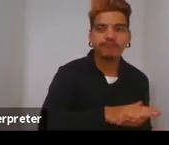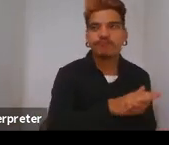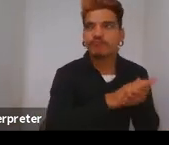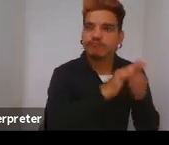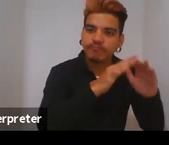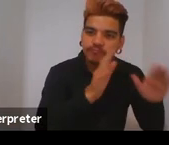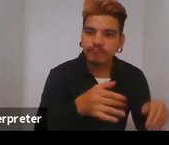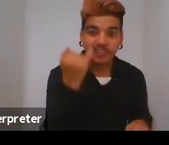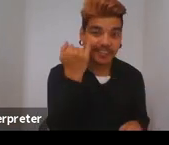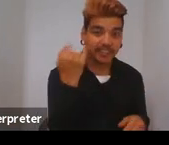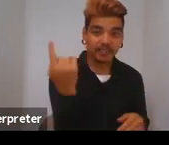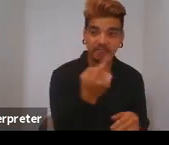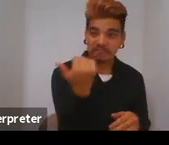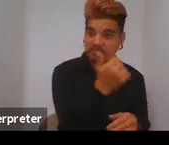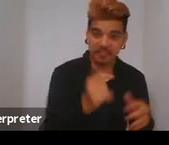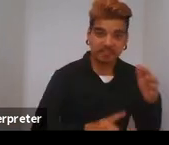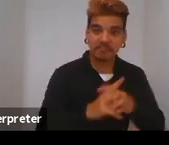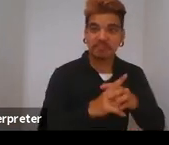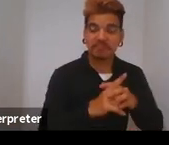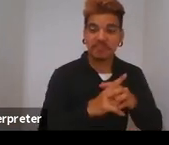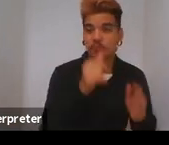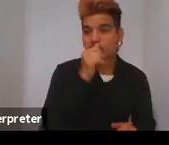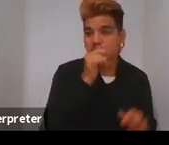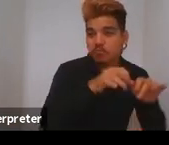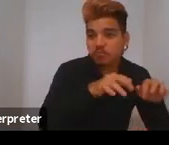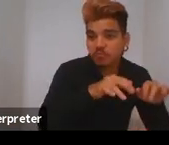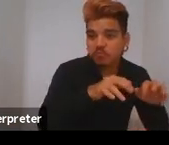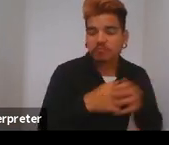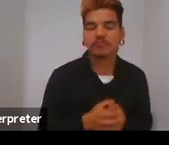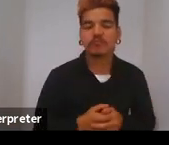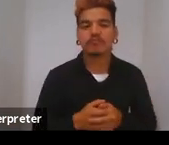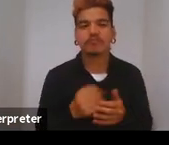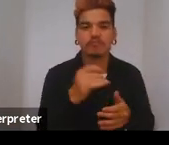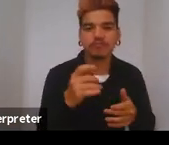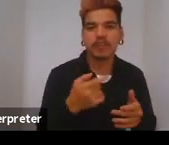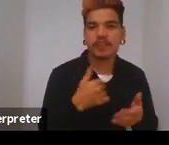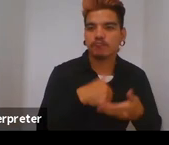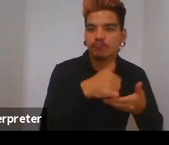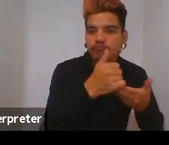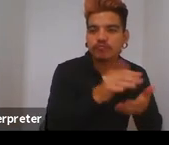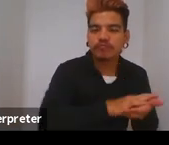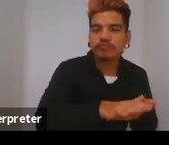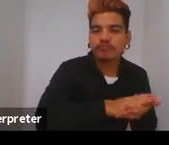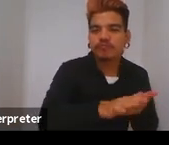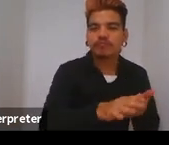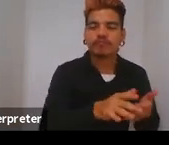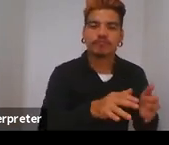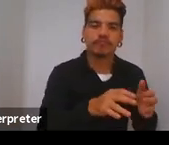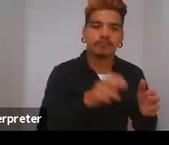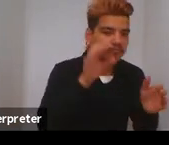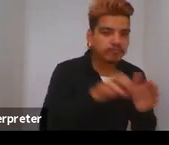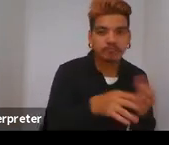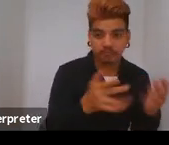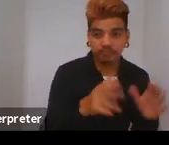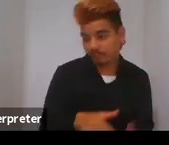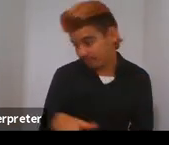comes up, feel free to send me a private chat, and I'll help doing housekeeping, troubleshooting.